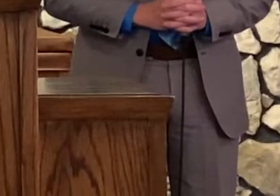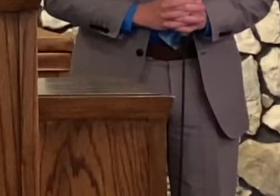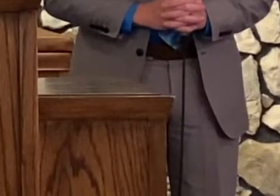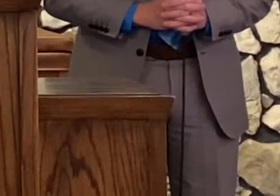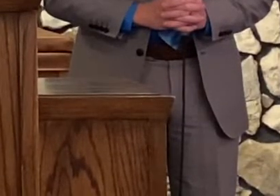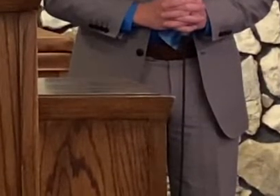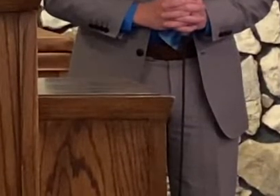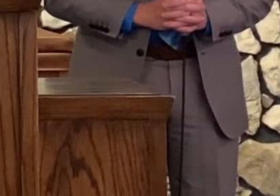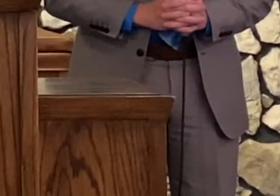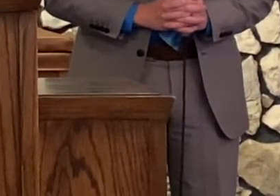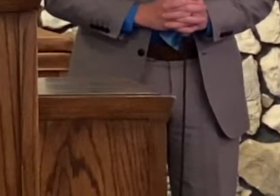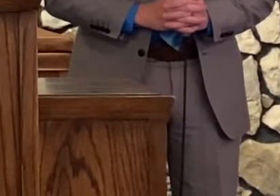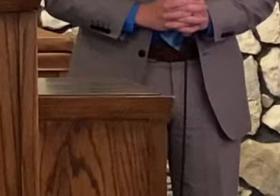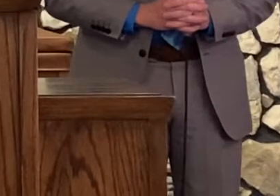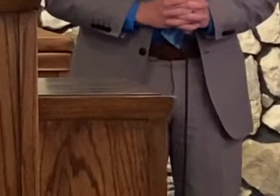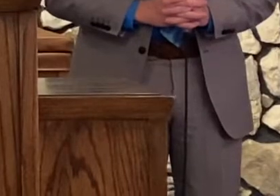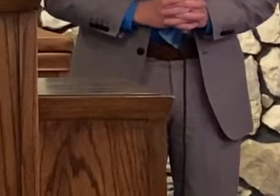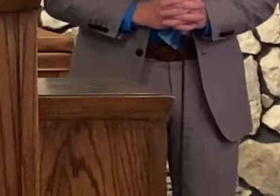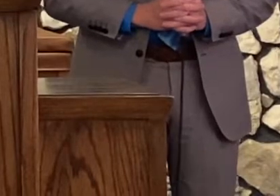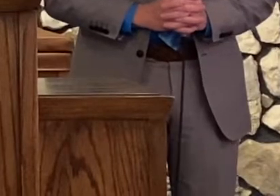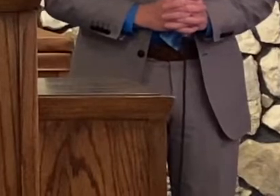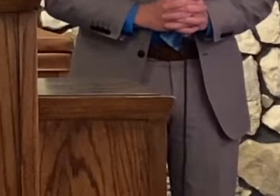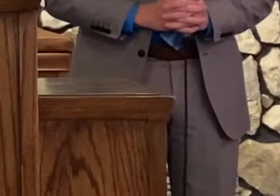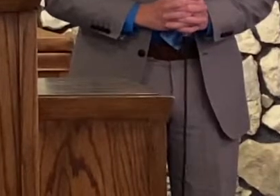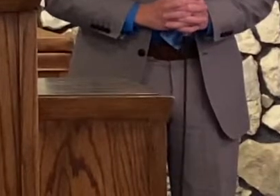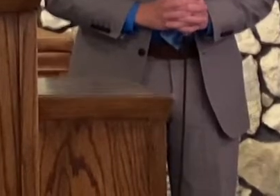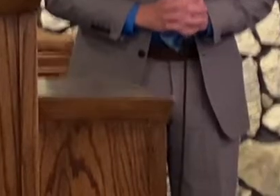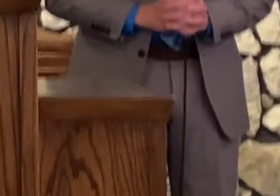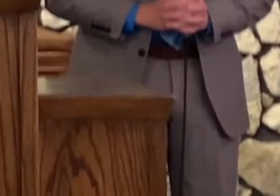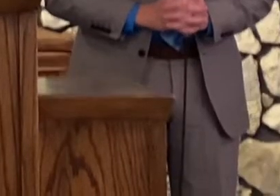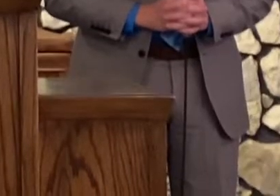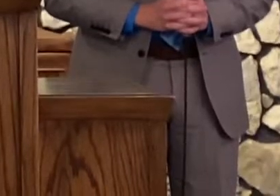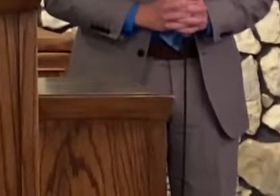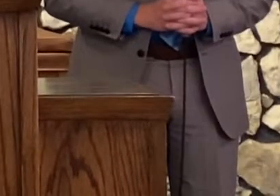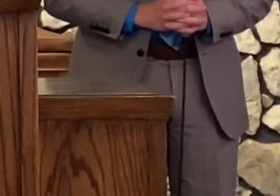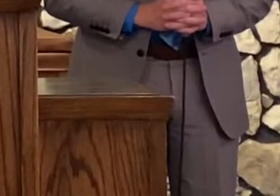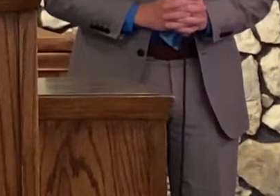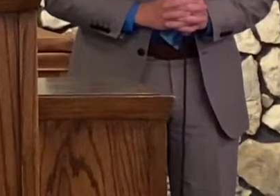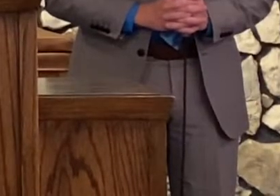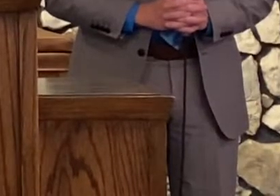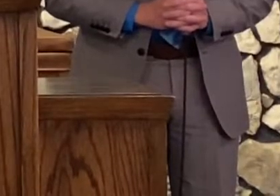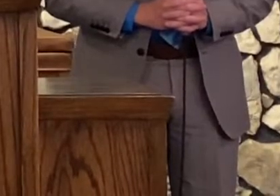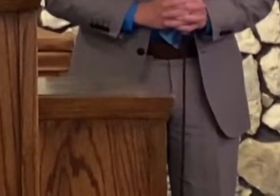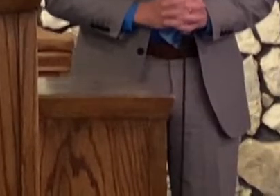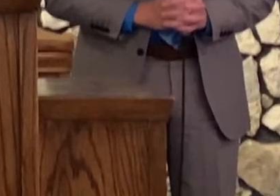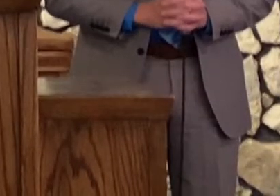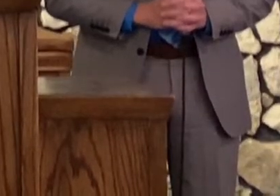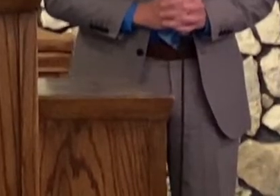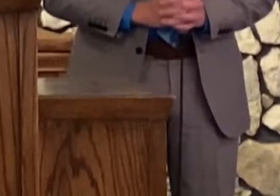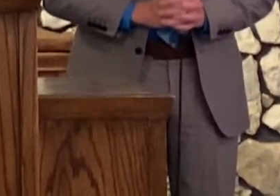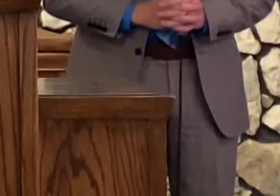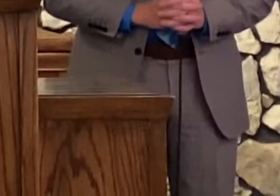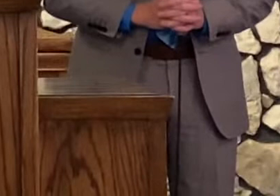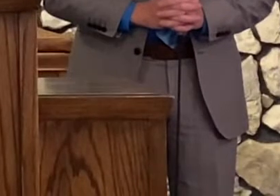miracles were received as he was out among the people.